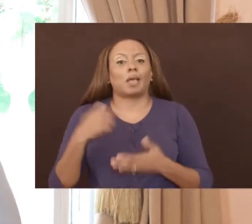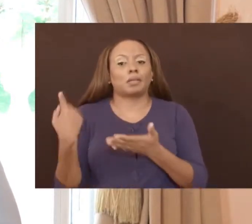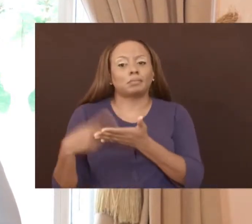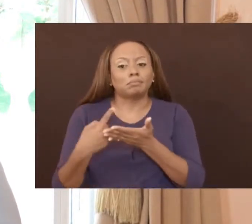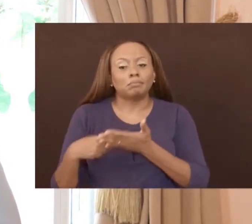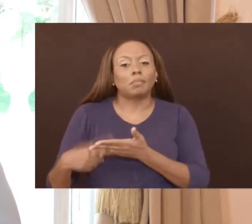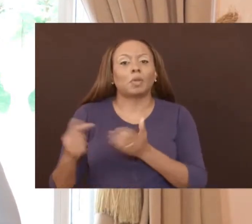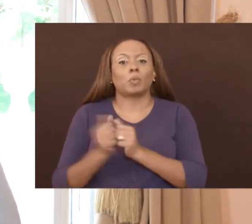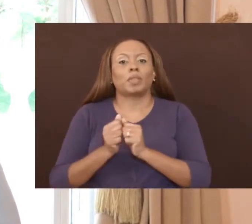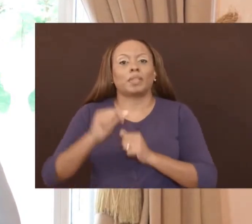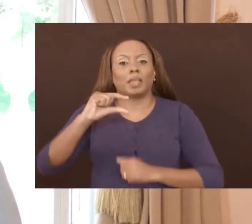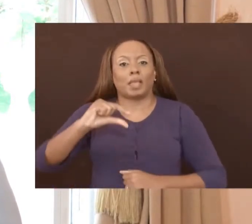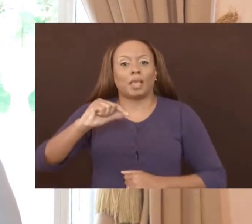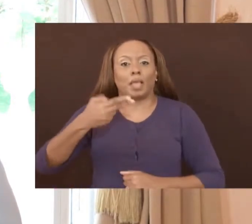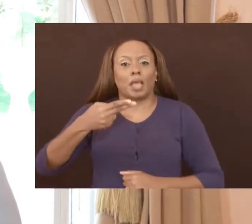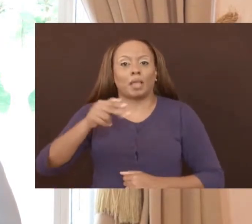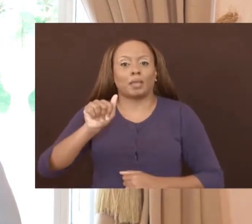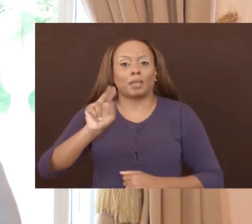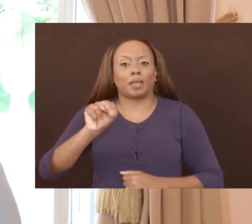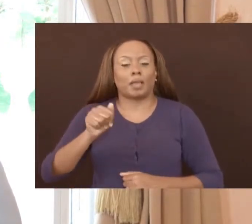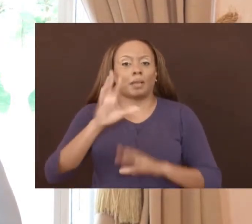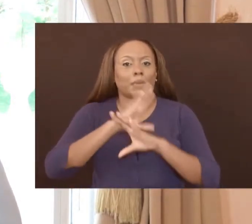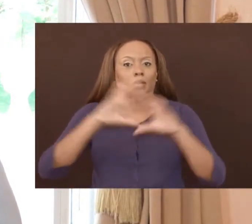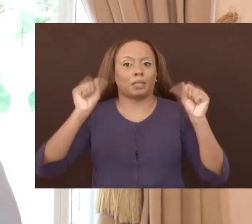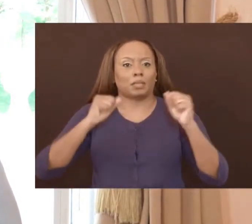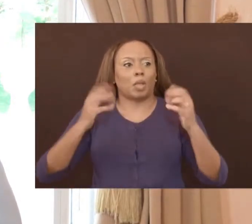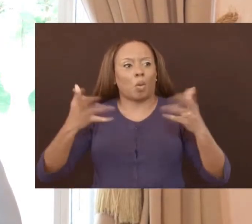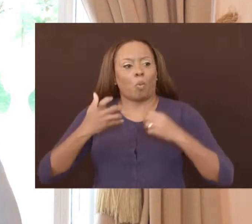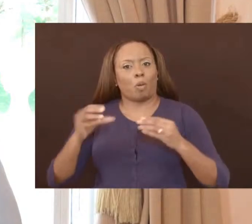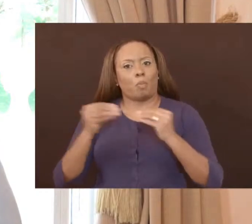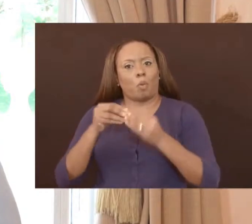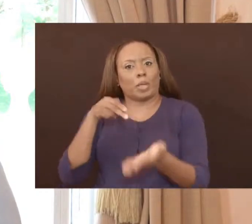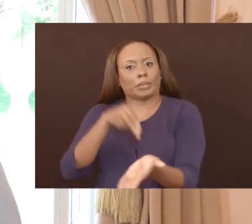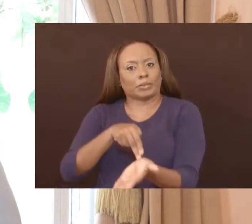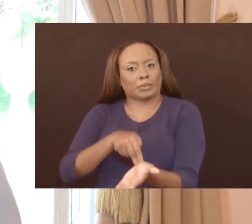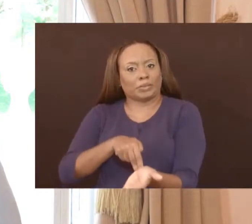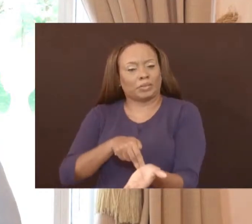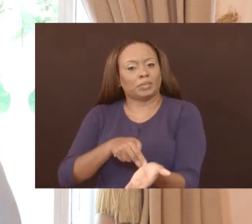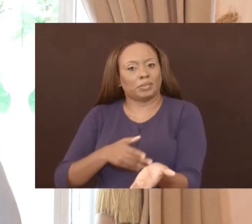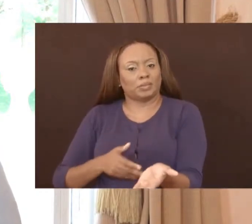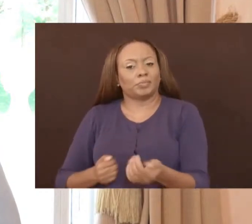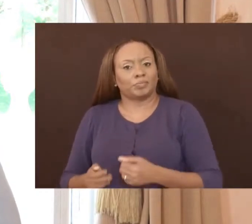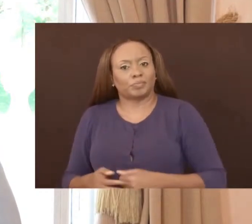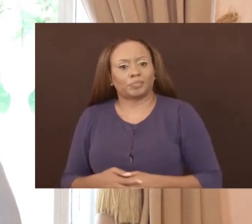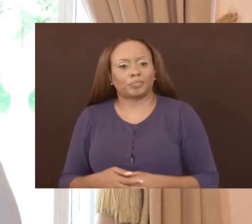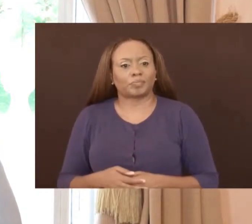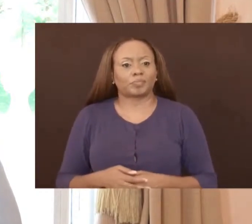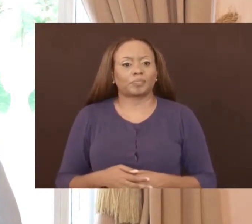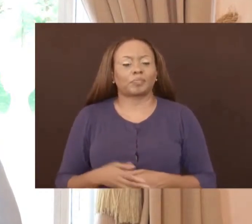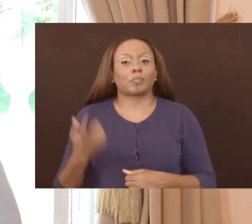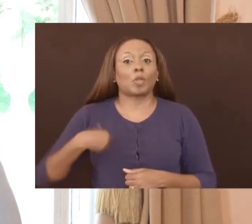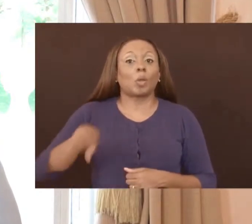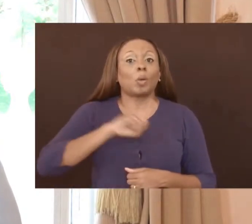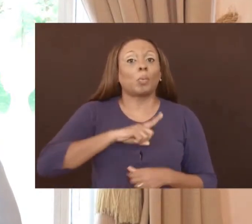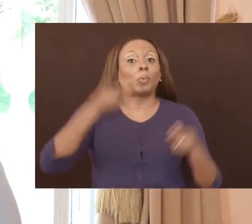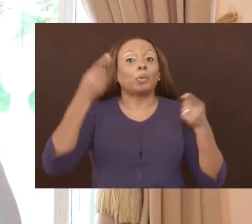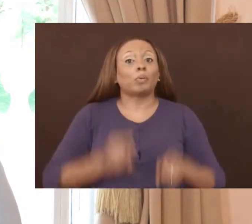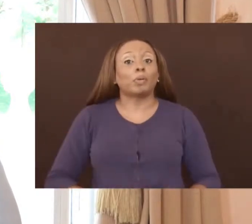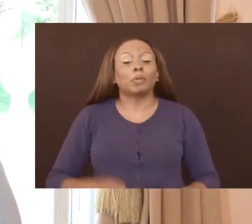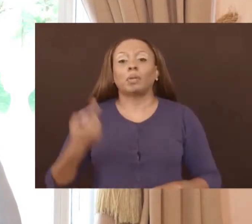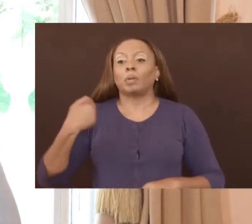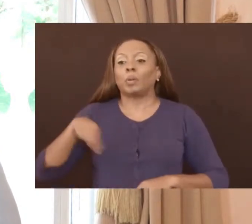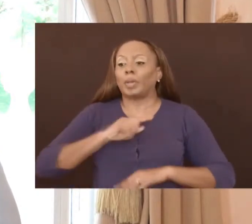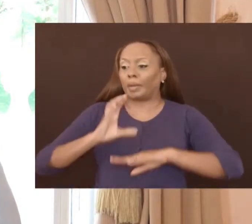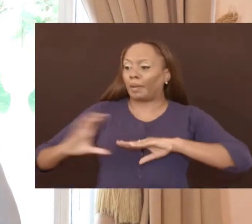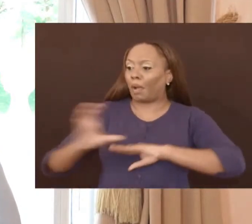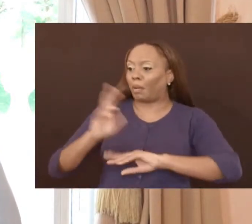of Ghana with respect to additional nurses. And at the CARICOM level, I think we've all agreed, and I'm sure that the chair